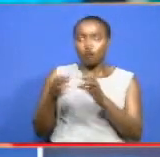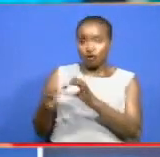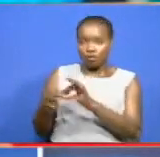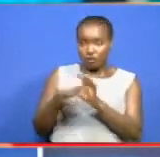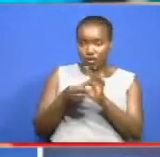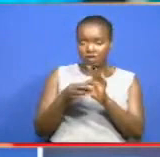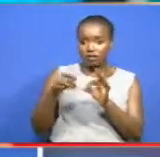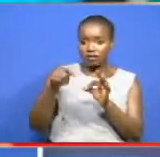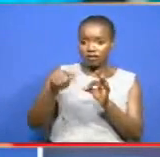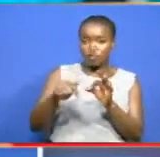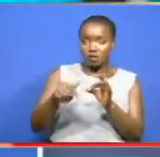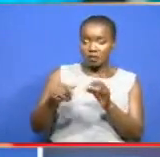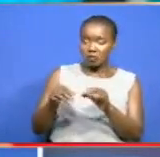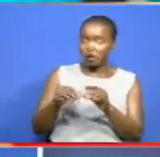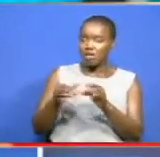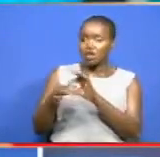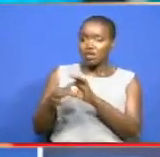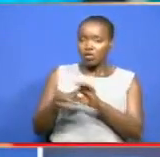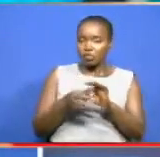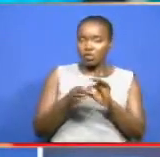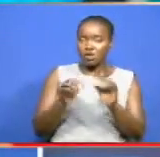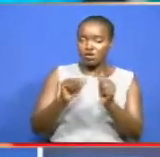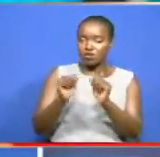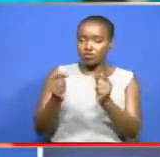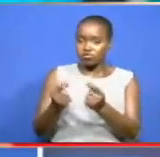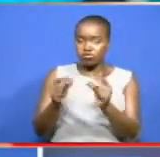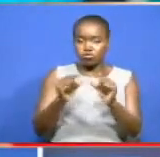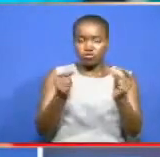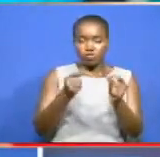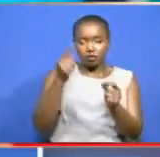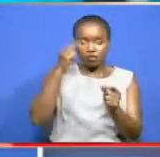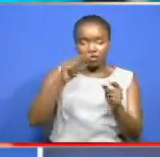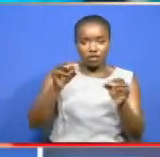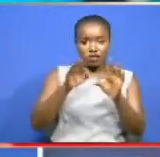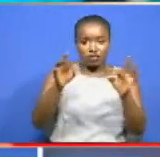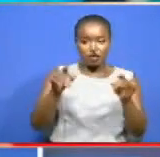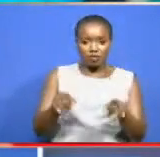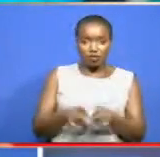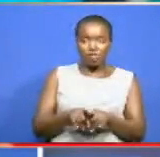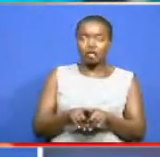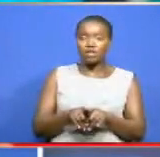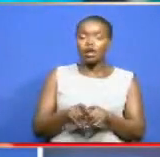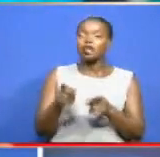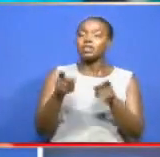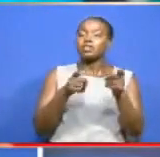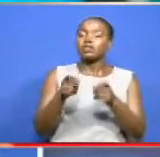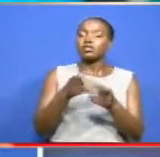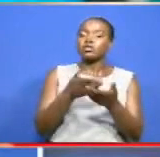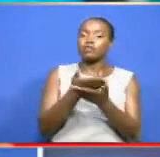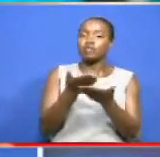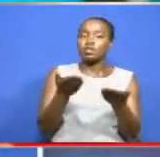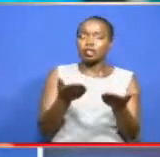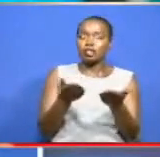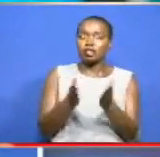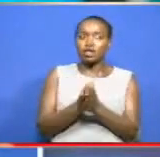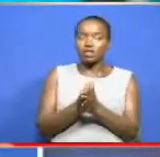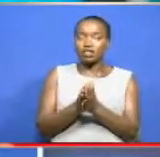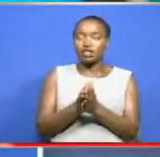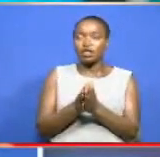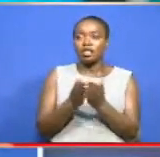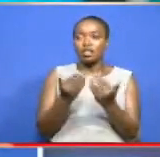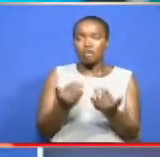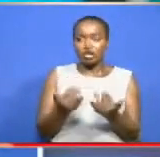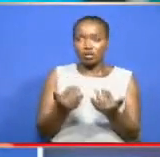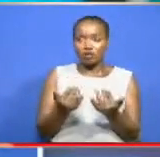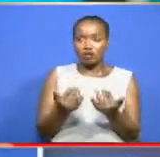want to talk cooperative movements. We want to talk about policy and frameworks that govern this cooperative movement. And with us on